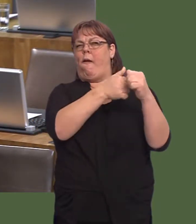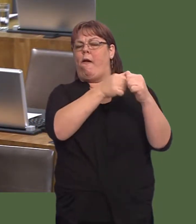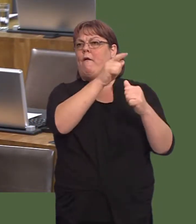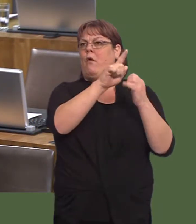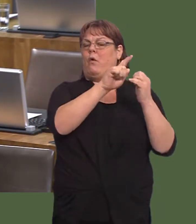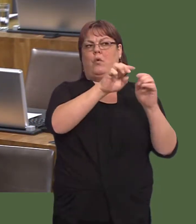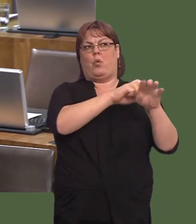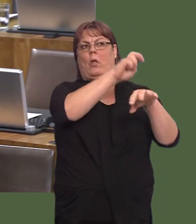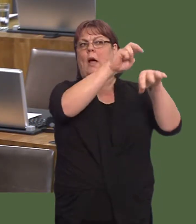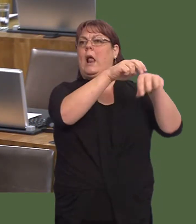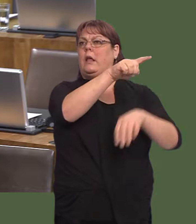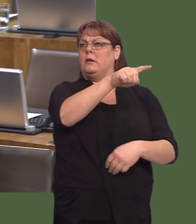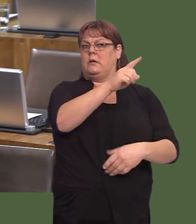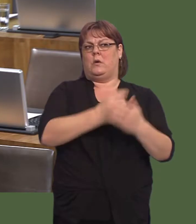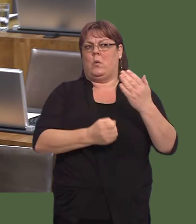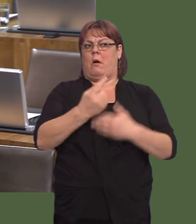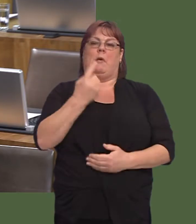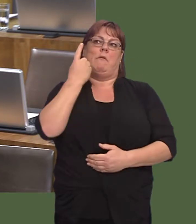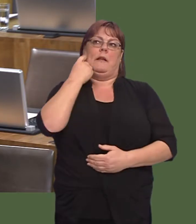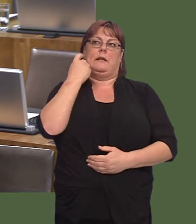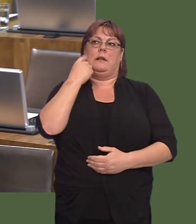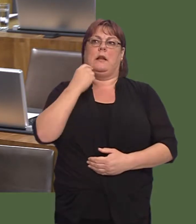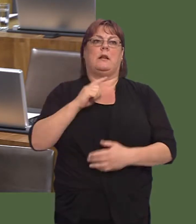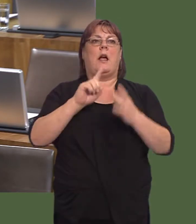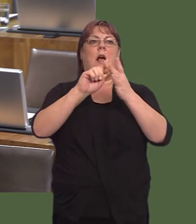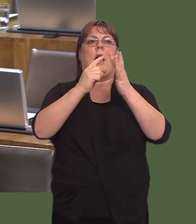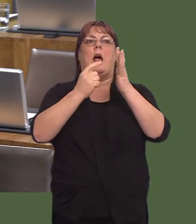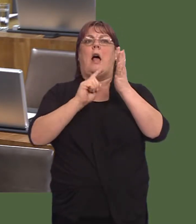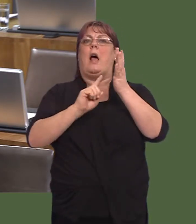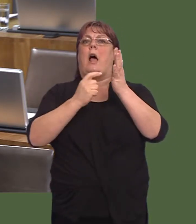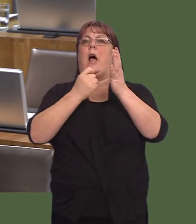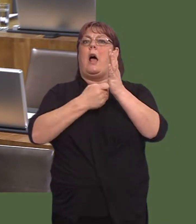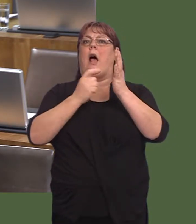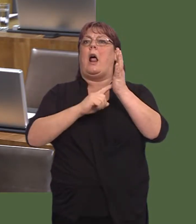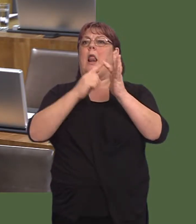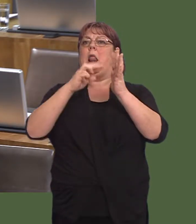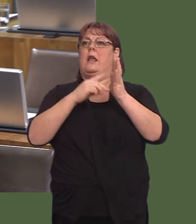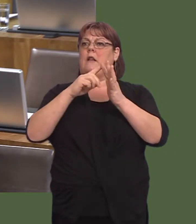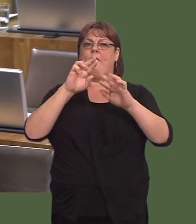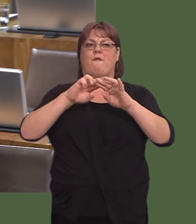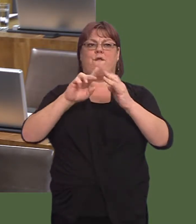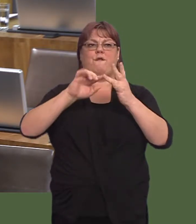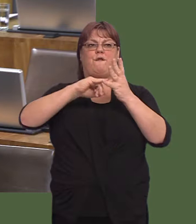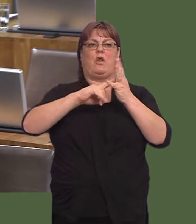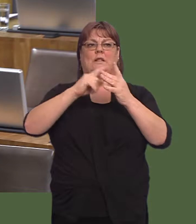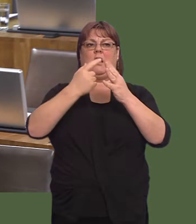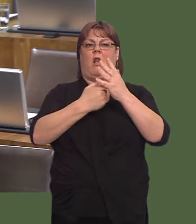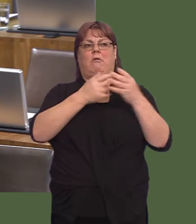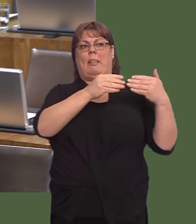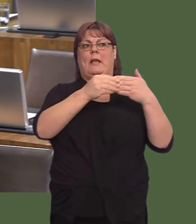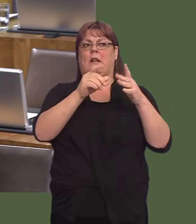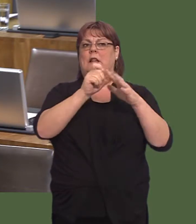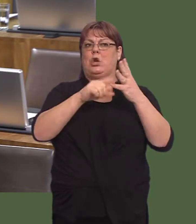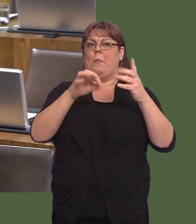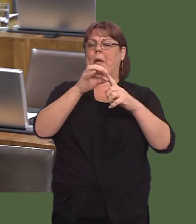was where the UK government was yesterday lunchtime. Arlene Foster picks up the phone and says, Theresa, sorry, we're not going to allow you